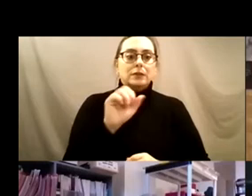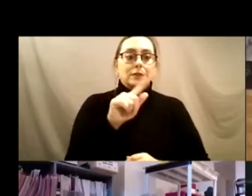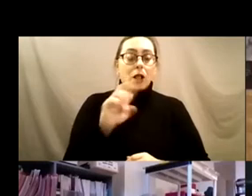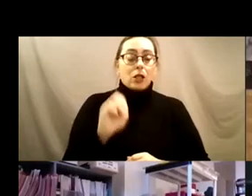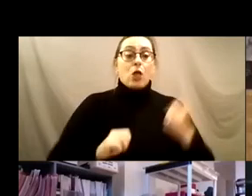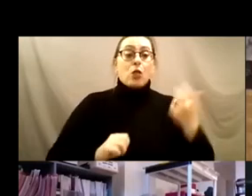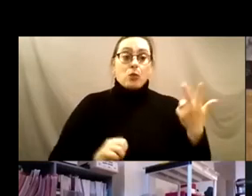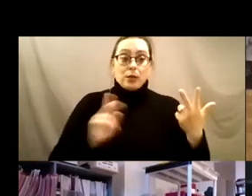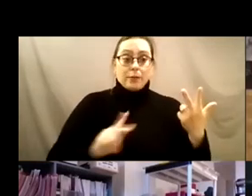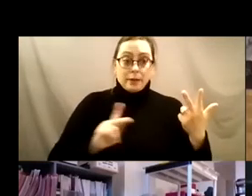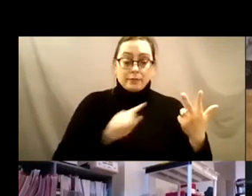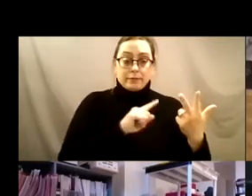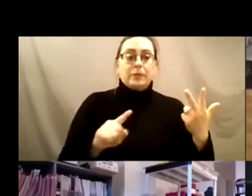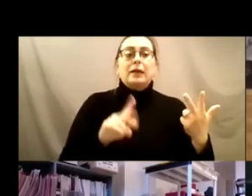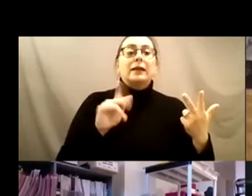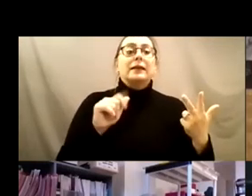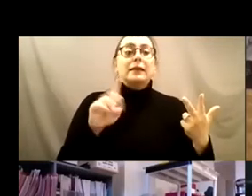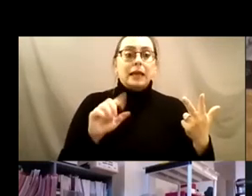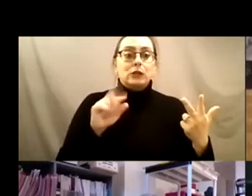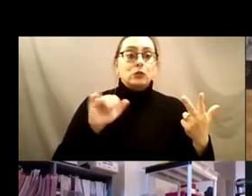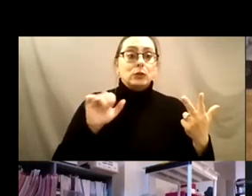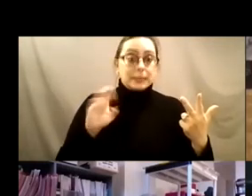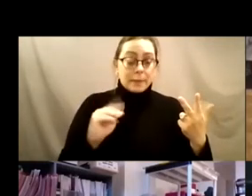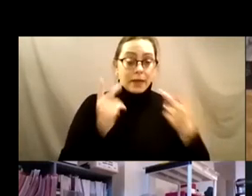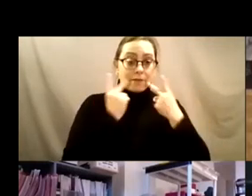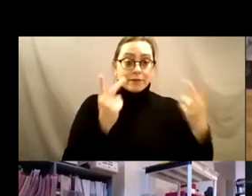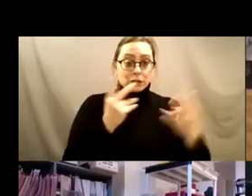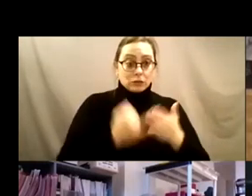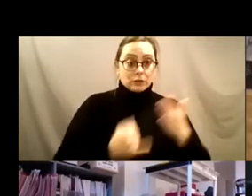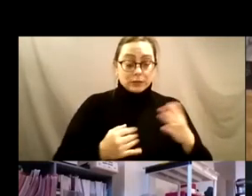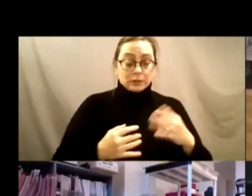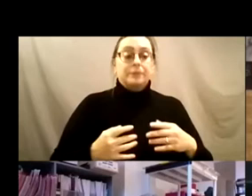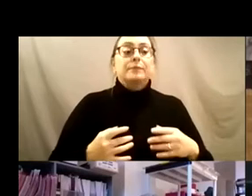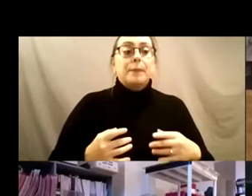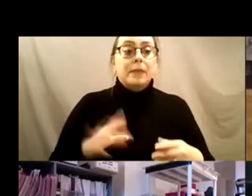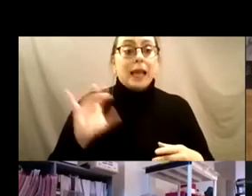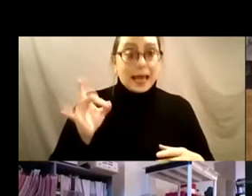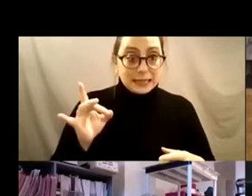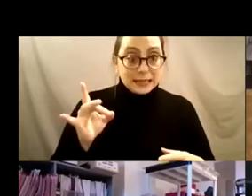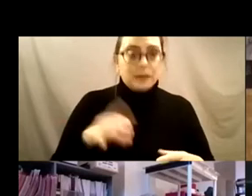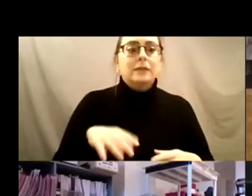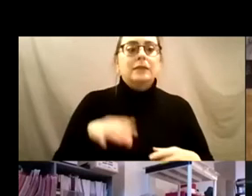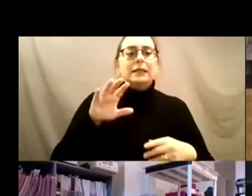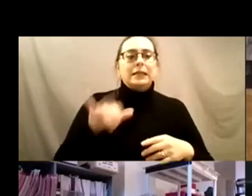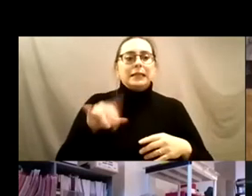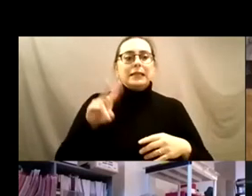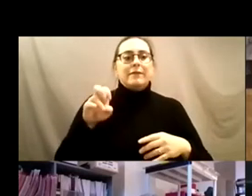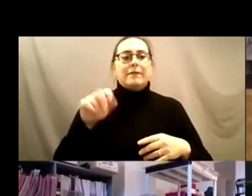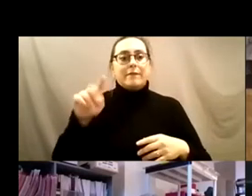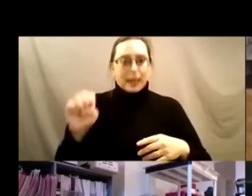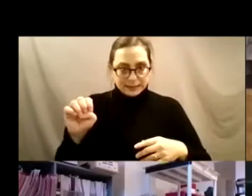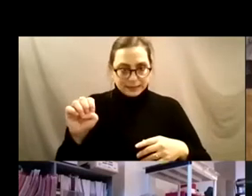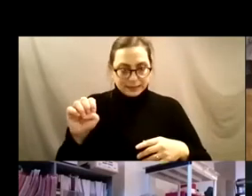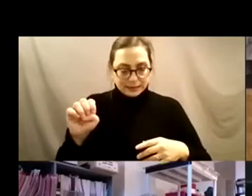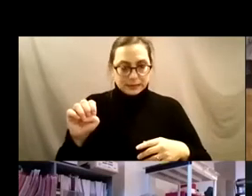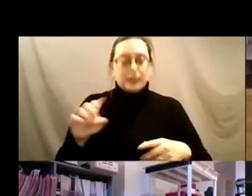were led by Kate Grissom. The visual artists had 8 participants led by Yvette Signorini. And the theater